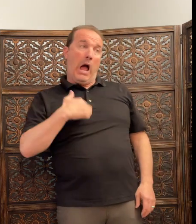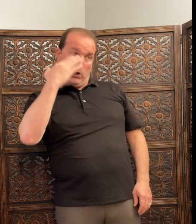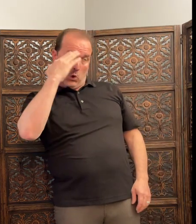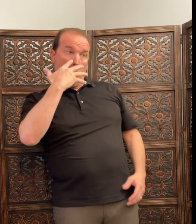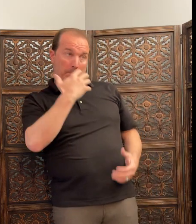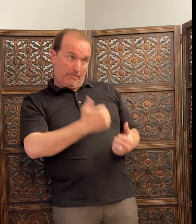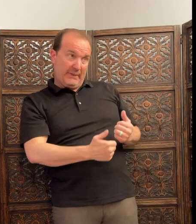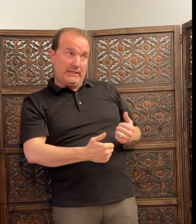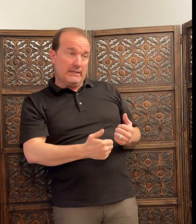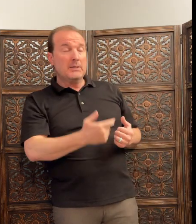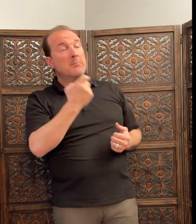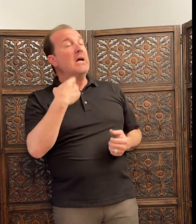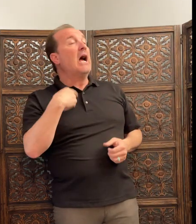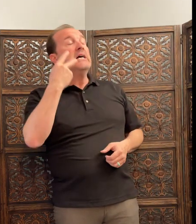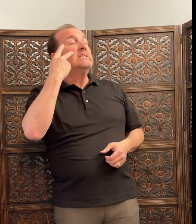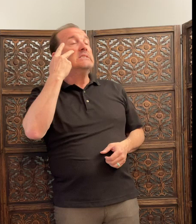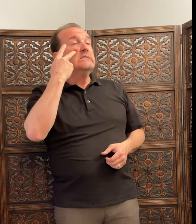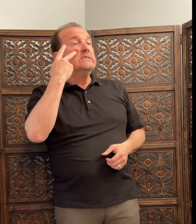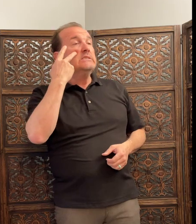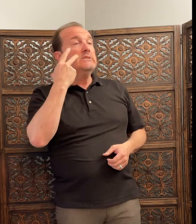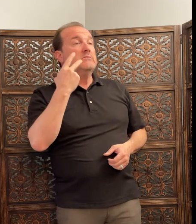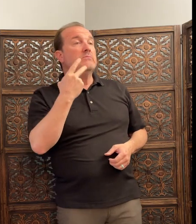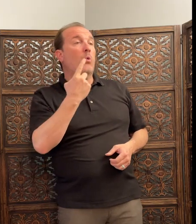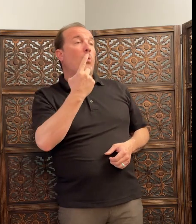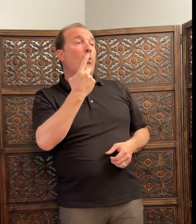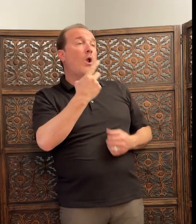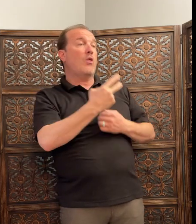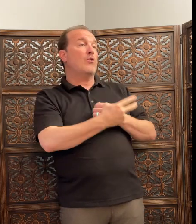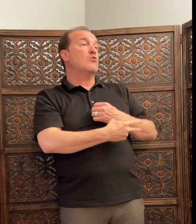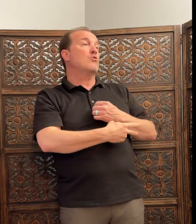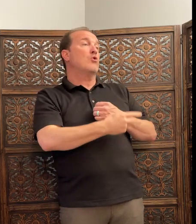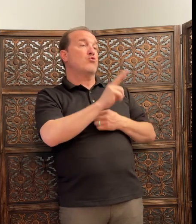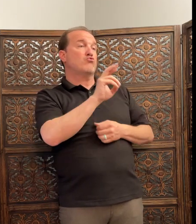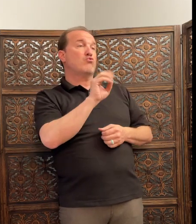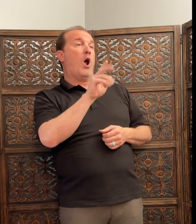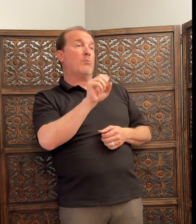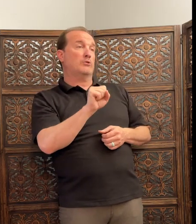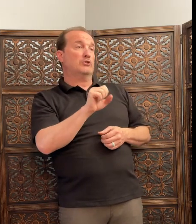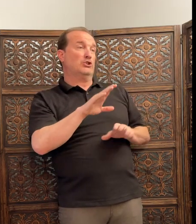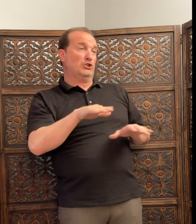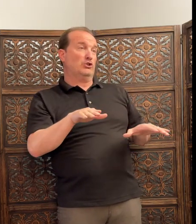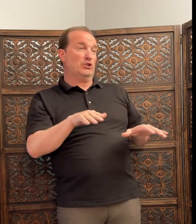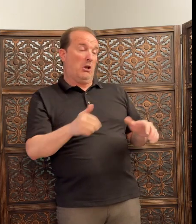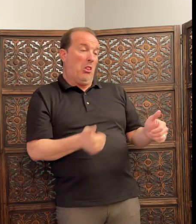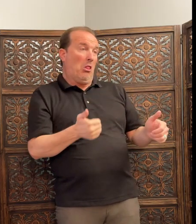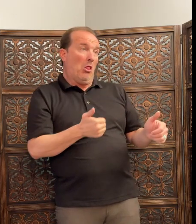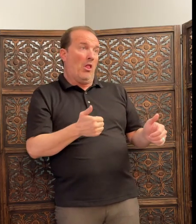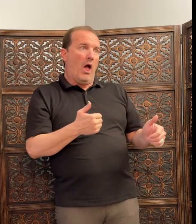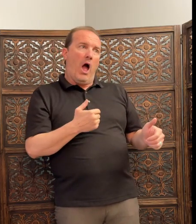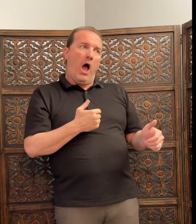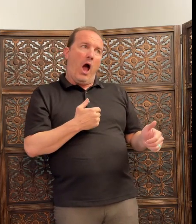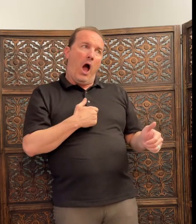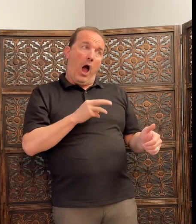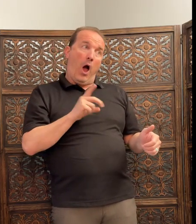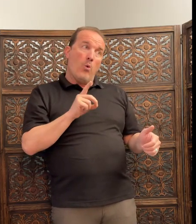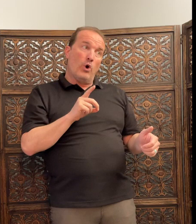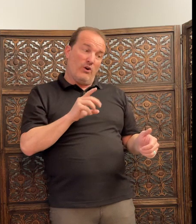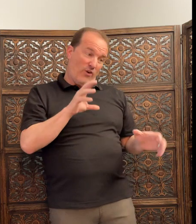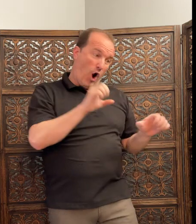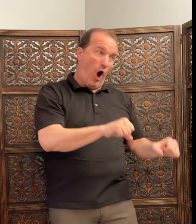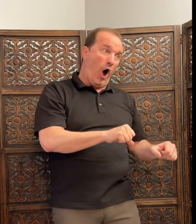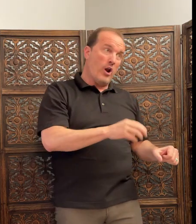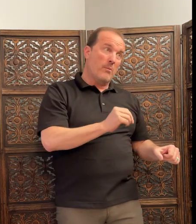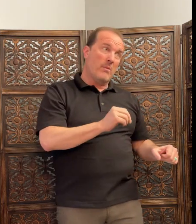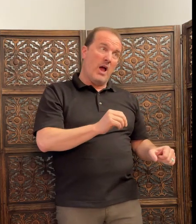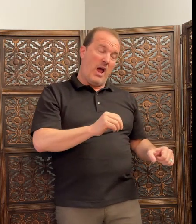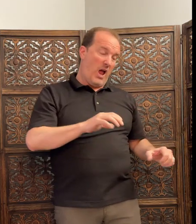says, "I knows he's mean. I seen him when he took after one of them Roberts chillins up the street. I would have caught him,